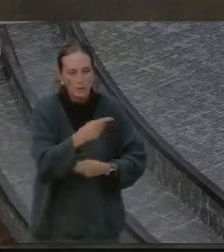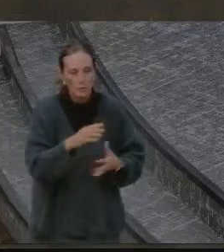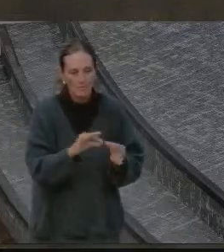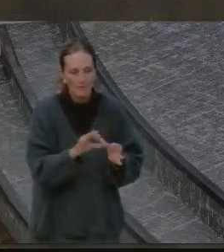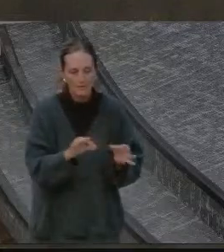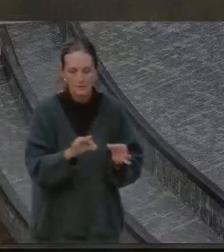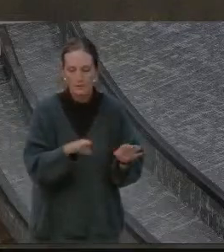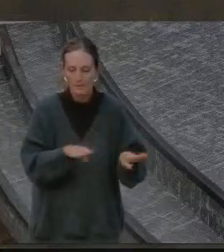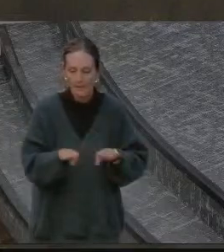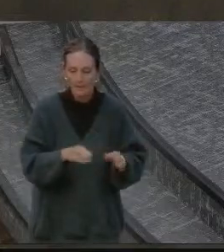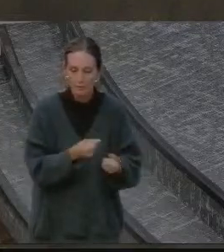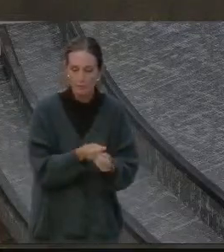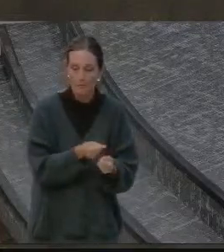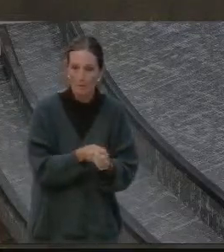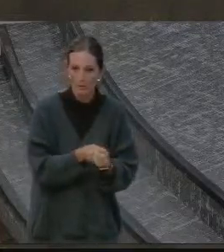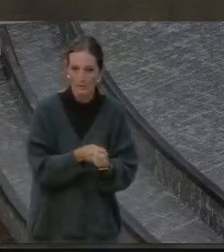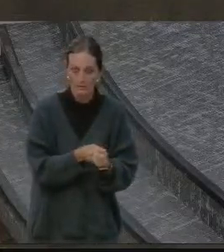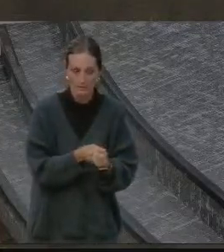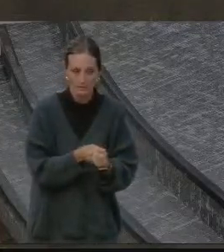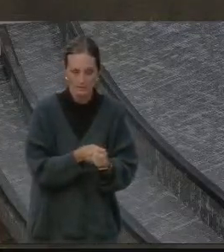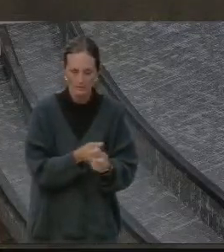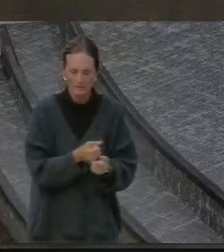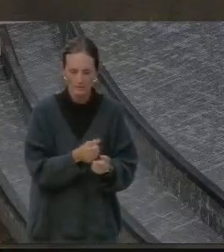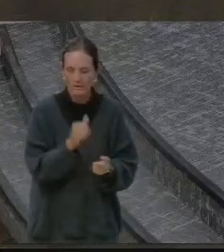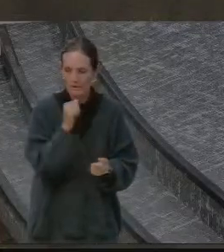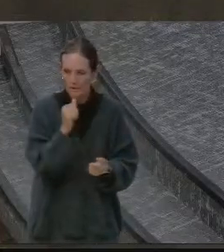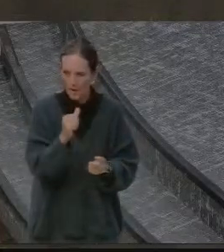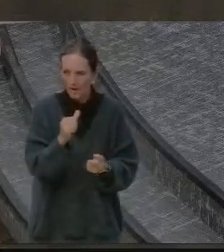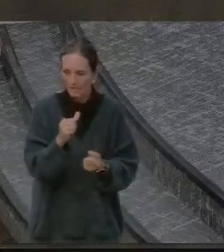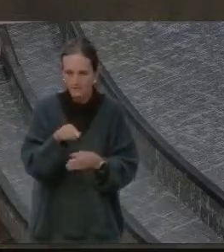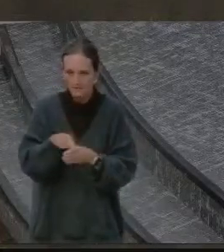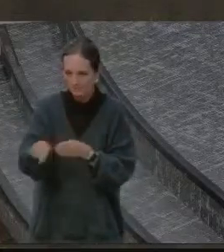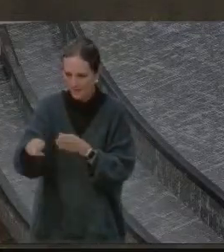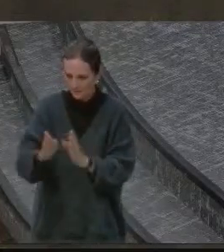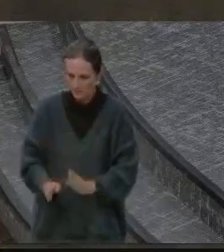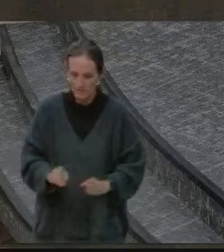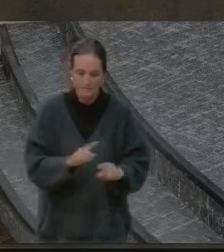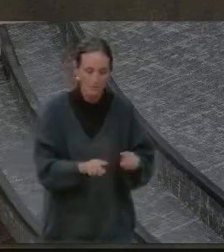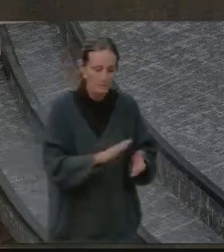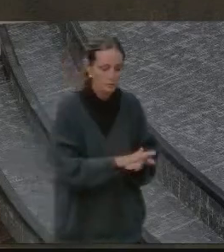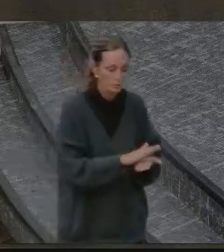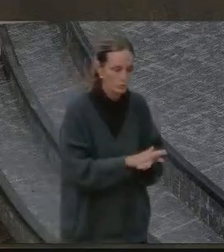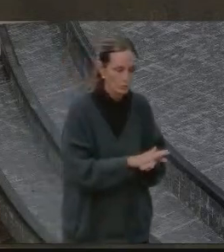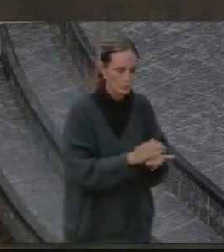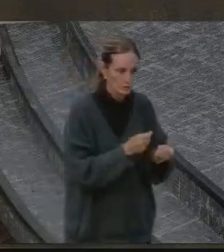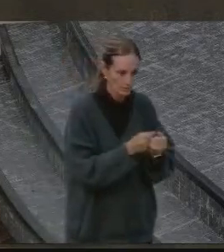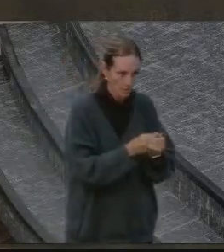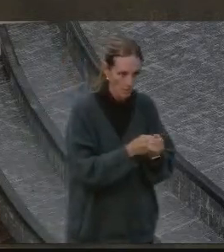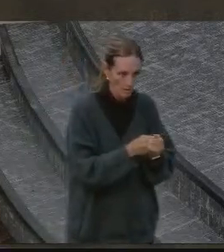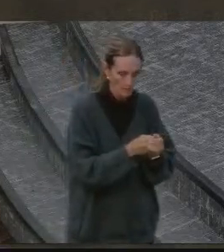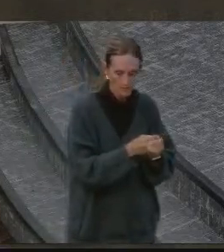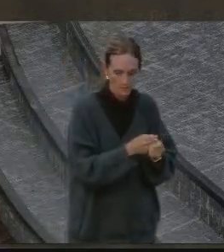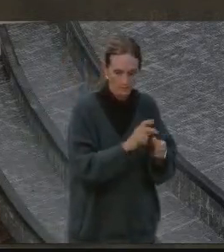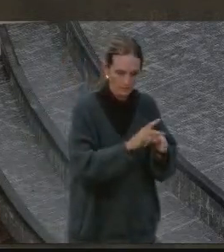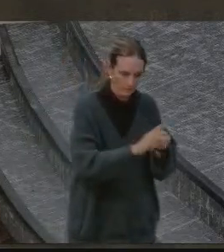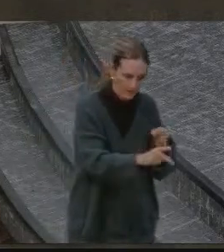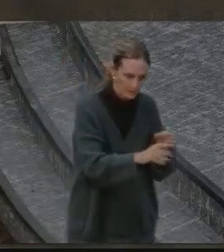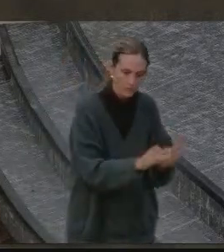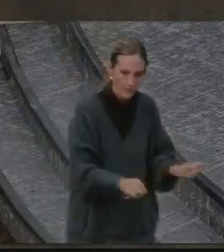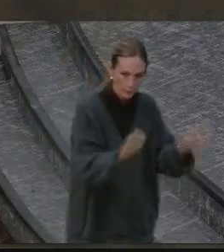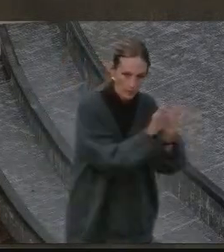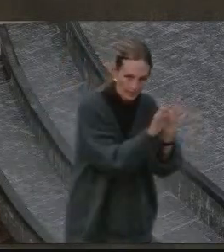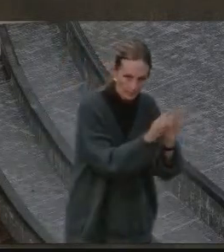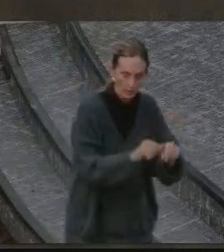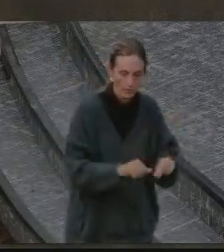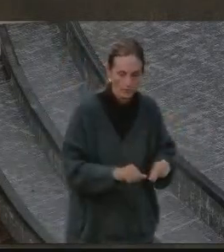behavior support, not just behavior specialists, but school support professionals are critical. Well, even that,